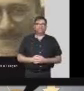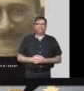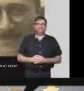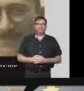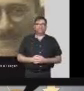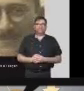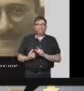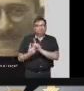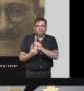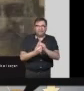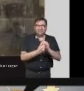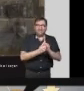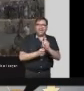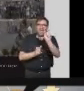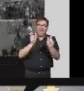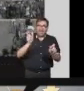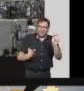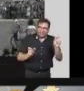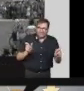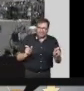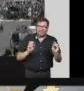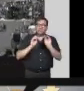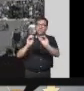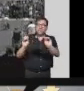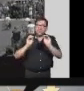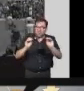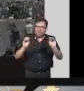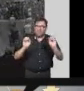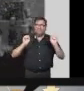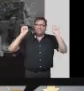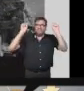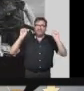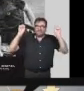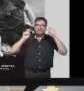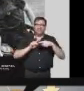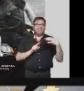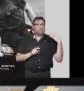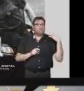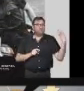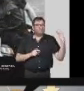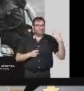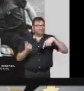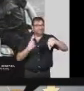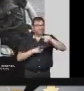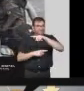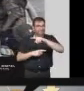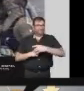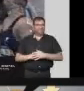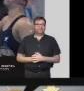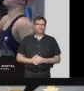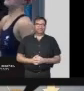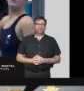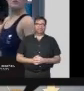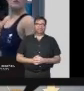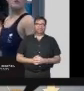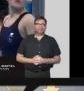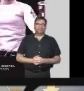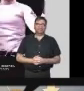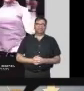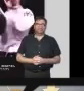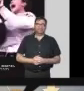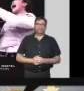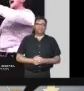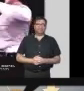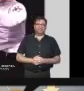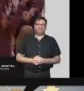and wheelchair football at Stoke Mandeville Hospital. Meet athletes, coaches, fans and volunteers. Swimmer Ellie Simmons, a wheelchair fencer,